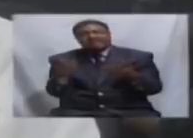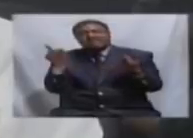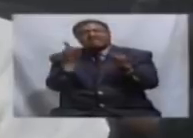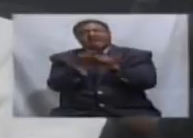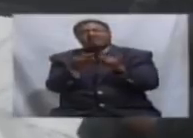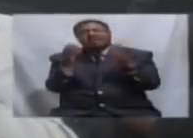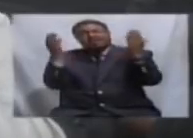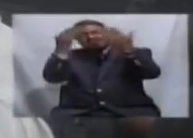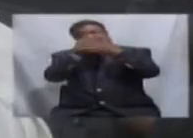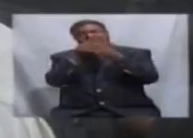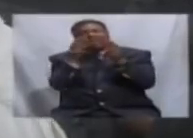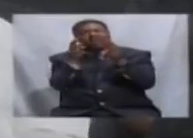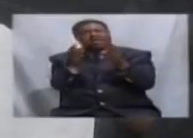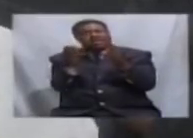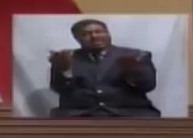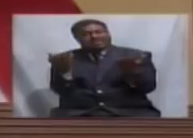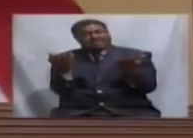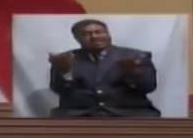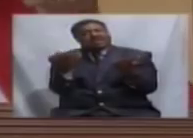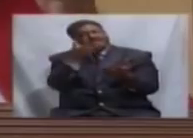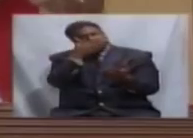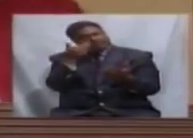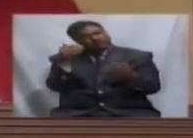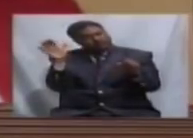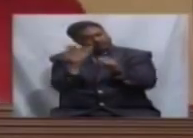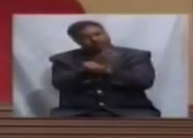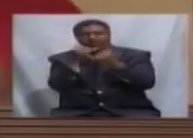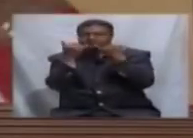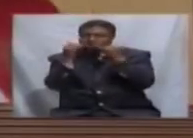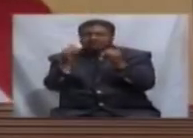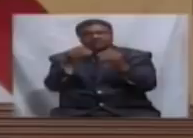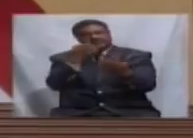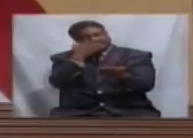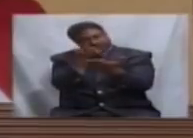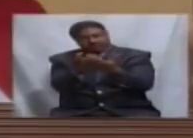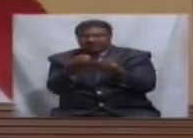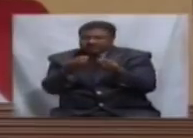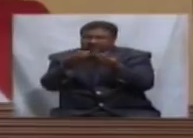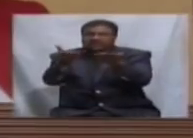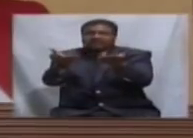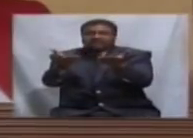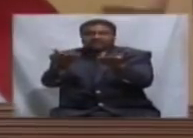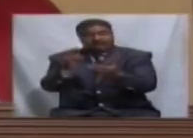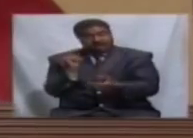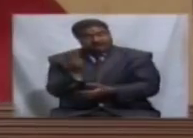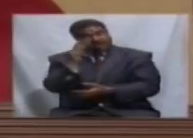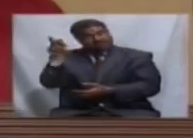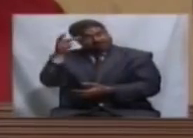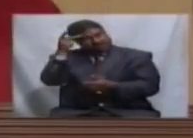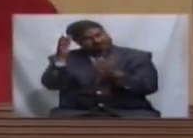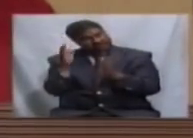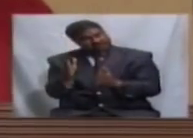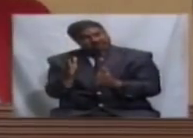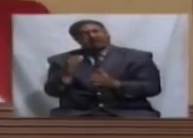clouded manner. Let us have the information and the evidence so that we, the politicians, the policymakers, can make the